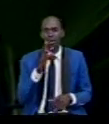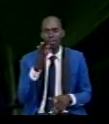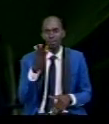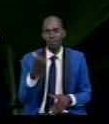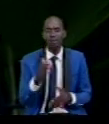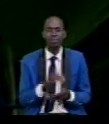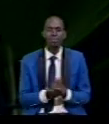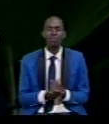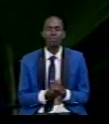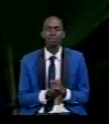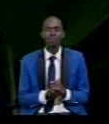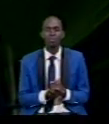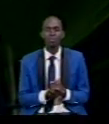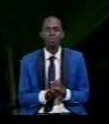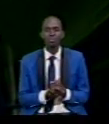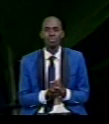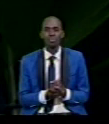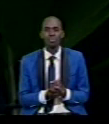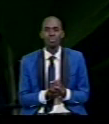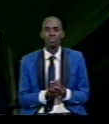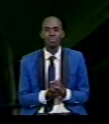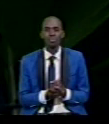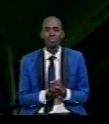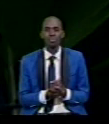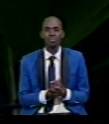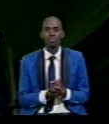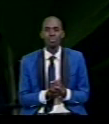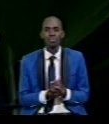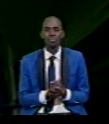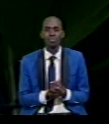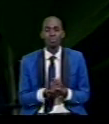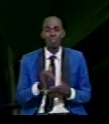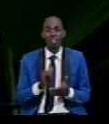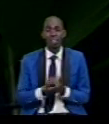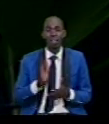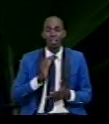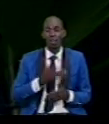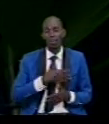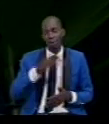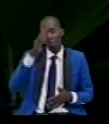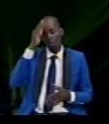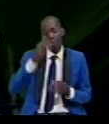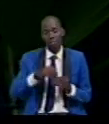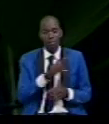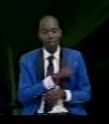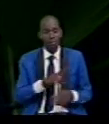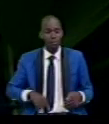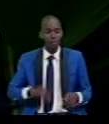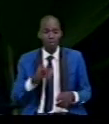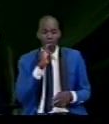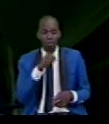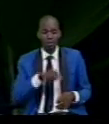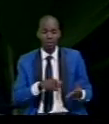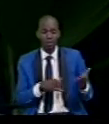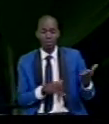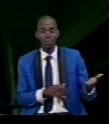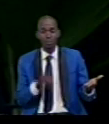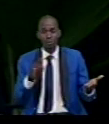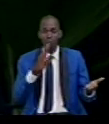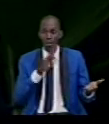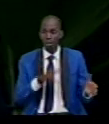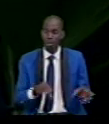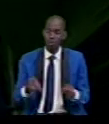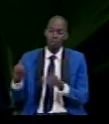That is disrespect. That our father is still sitting and you are going home. Come back to your